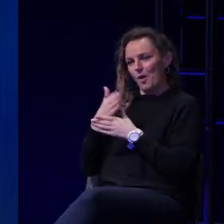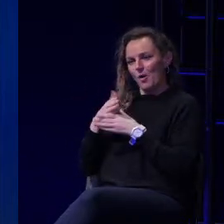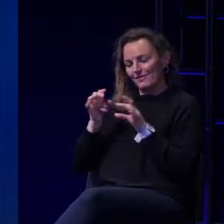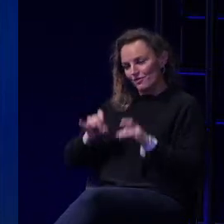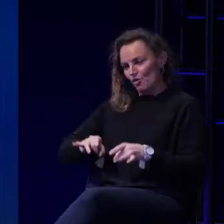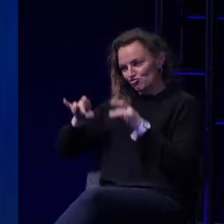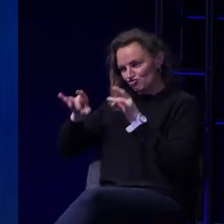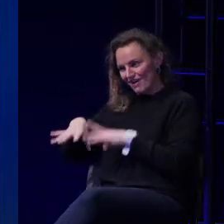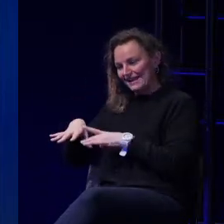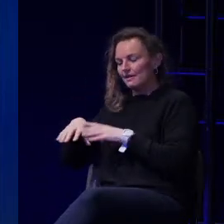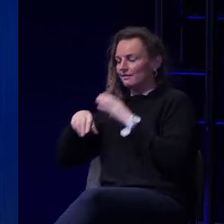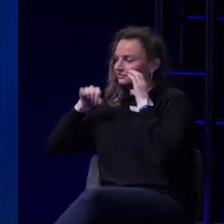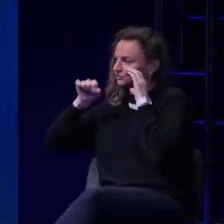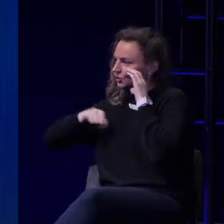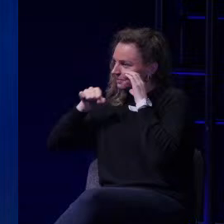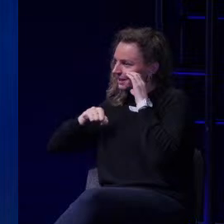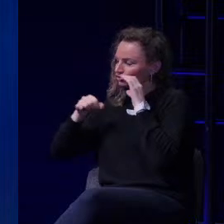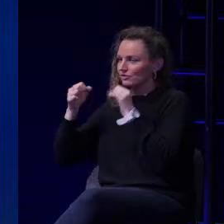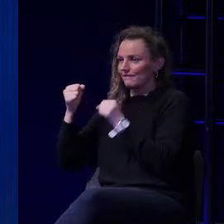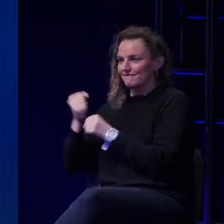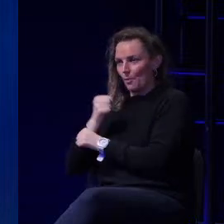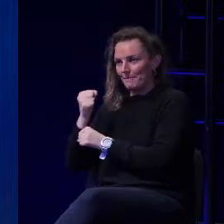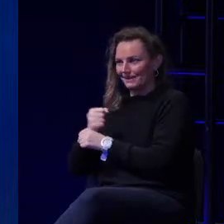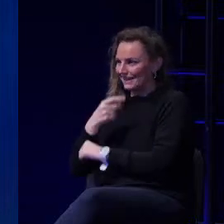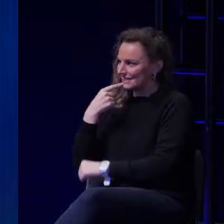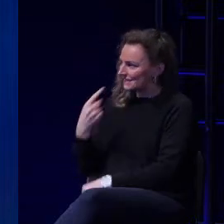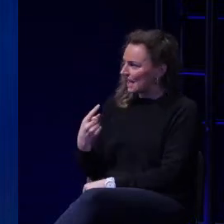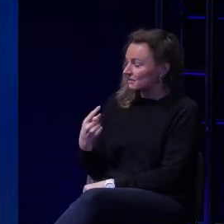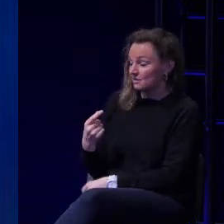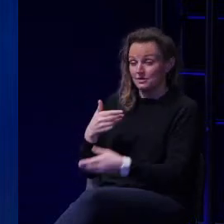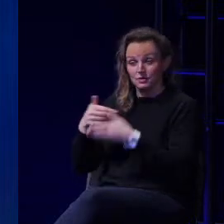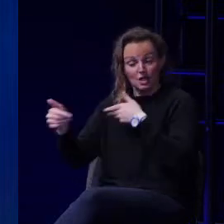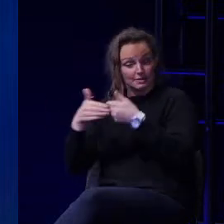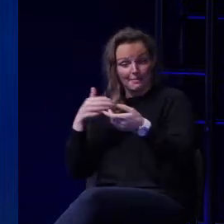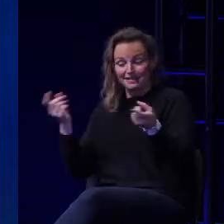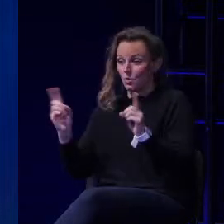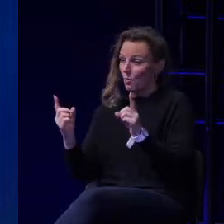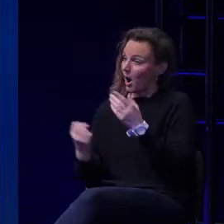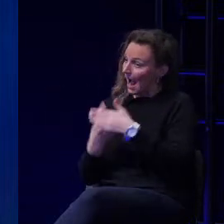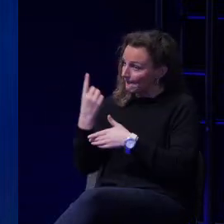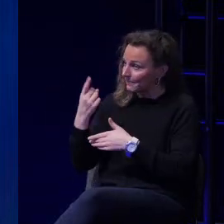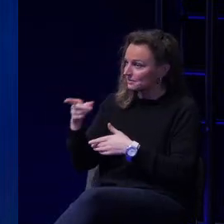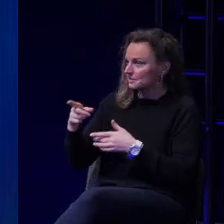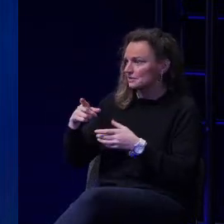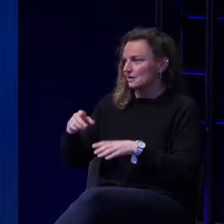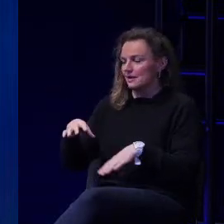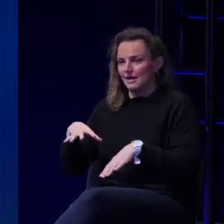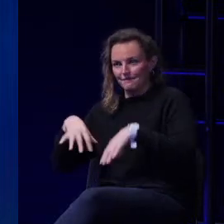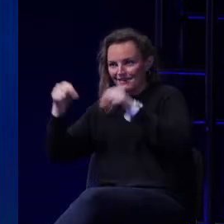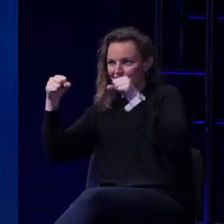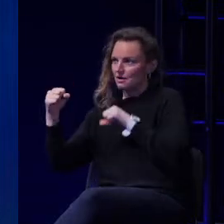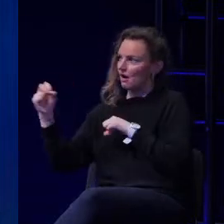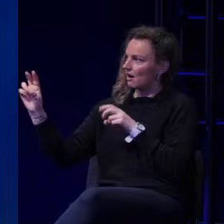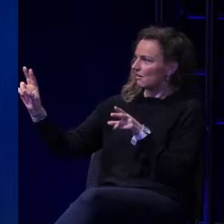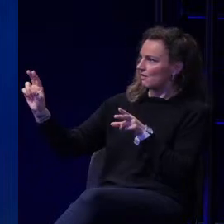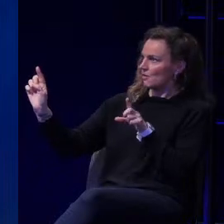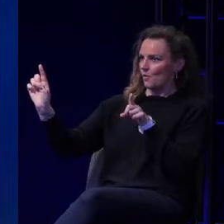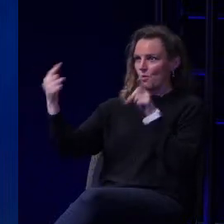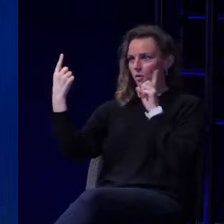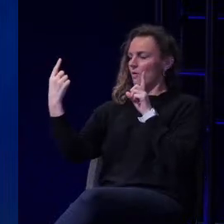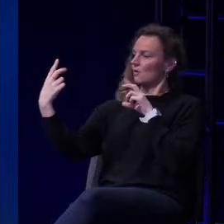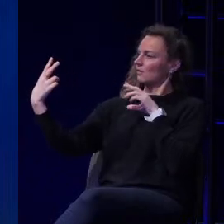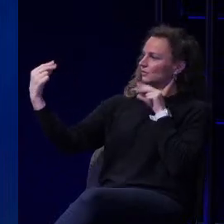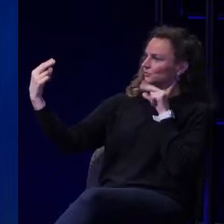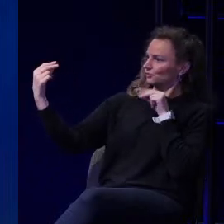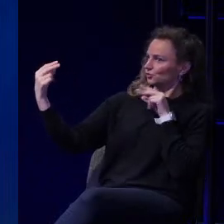when I was very starting. And he was like, just keep, no matter what happens. They start addressing you if they start... I was hit